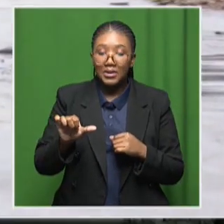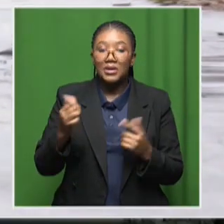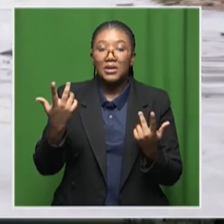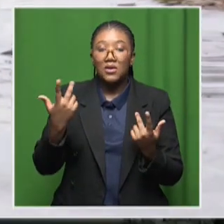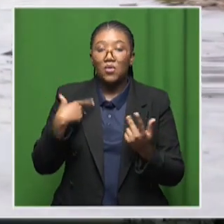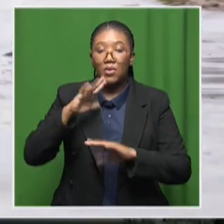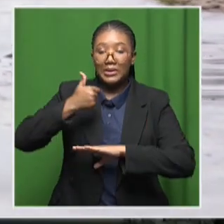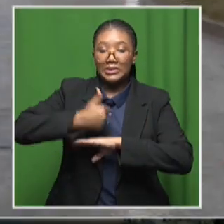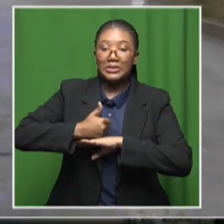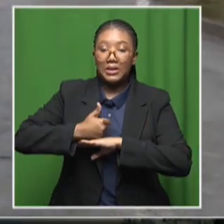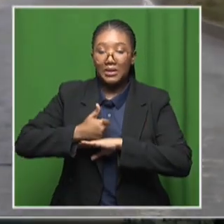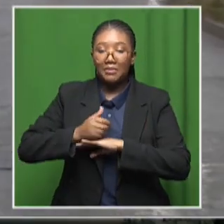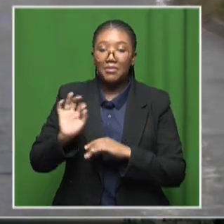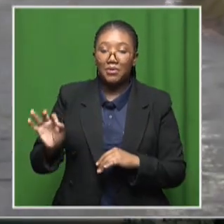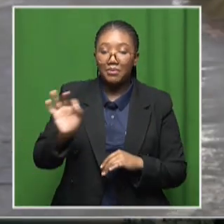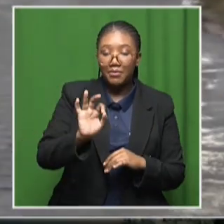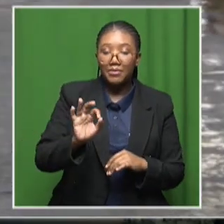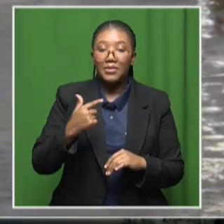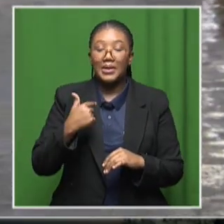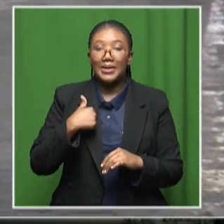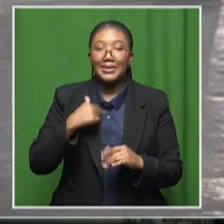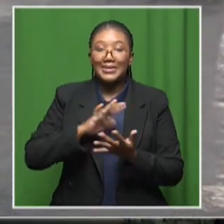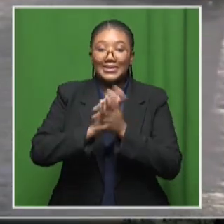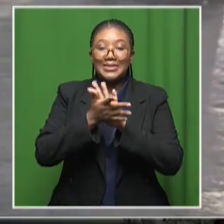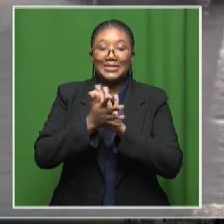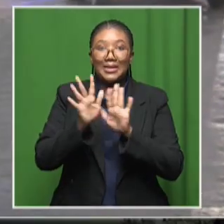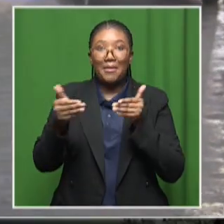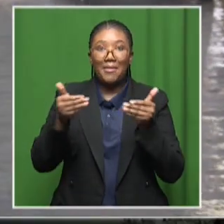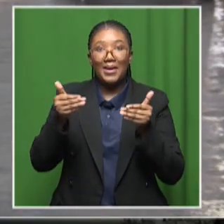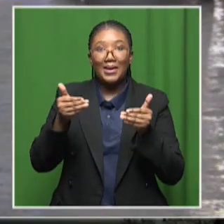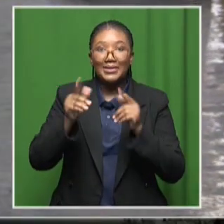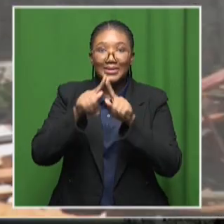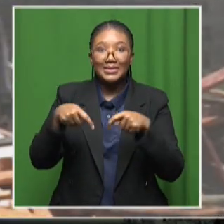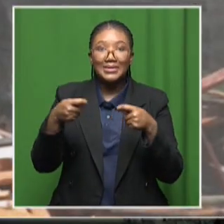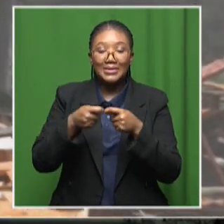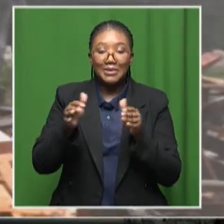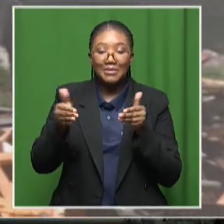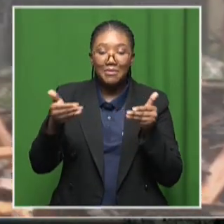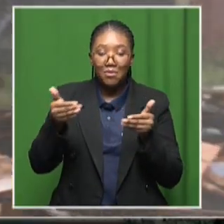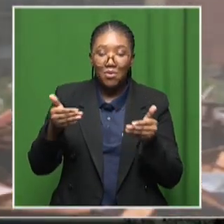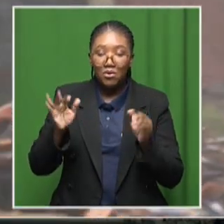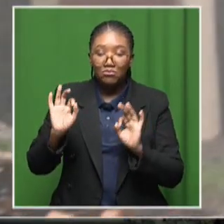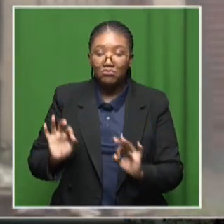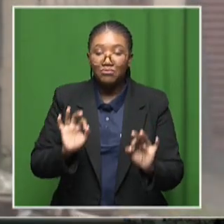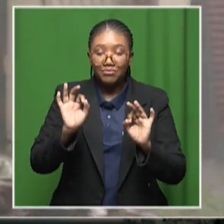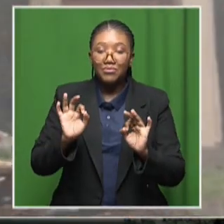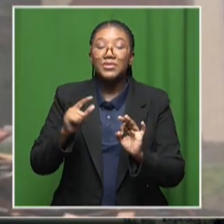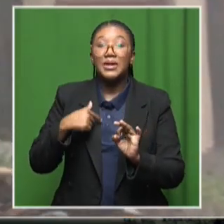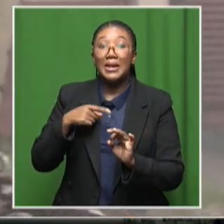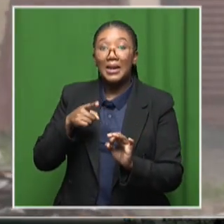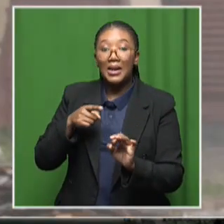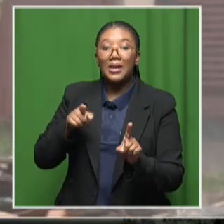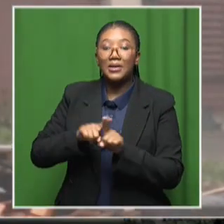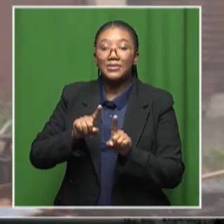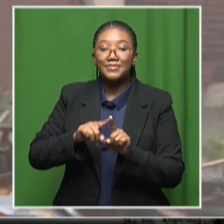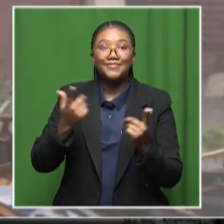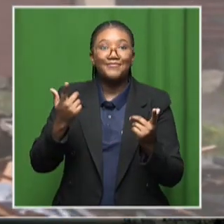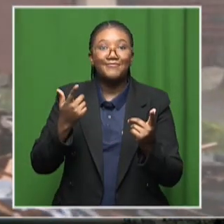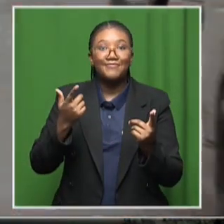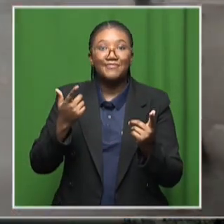in place all our disaster management monitoring teams. All our fire stations are fully operational. So we have got teams who